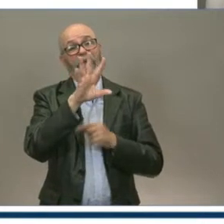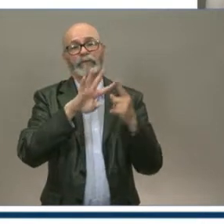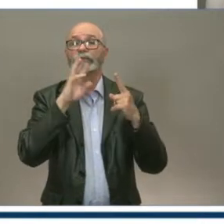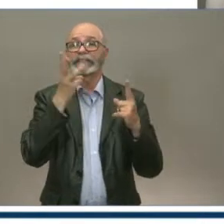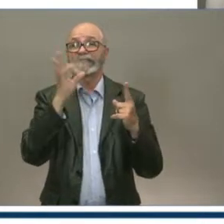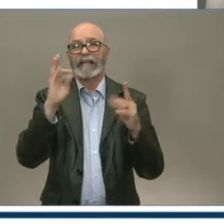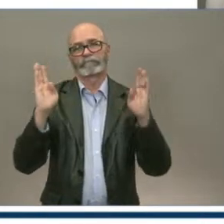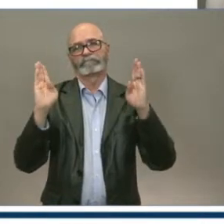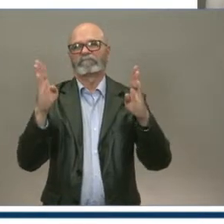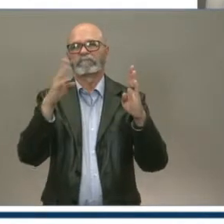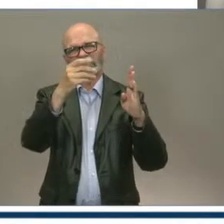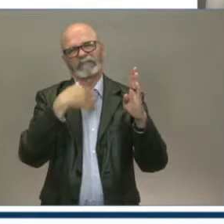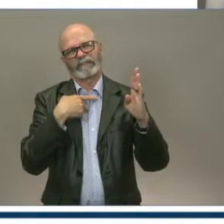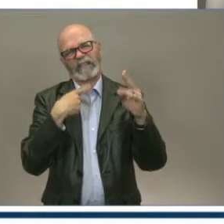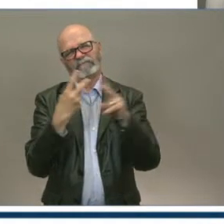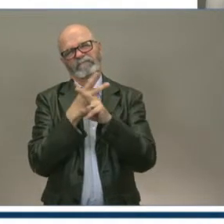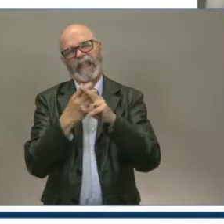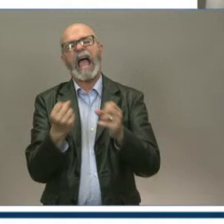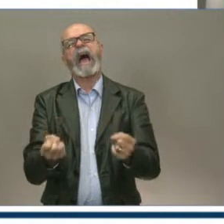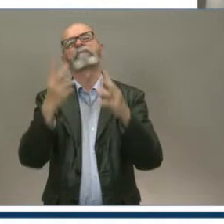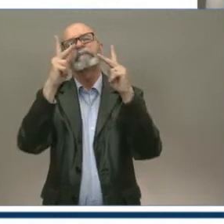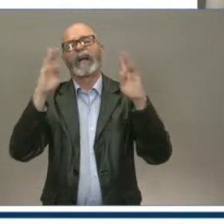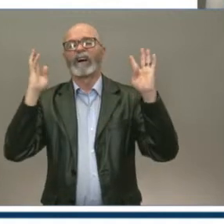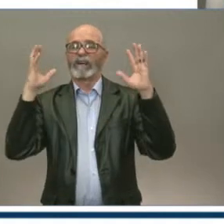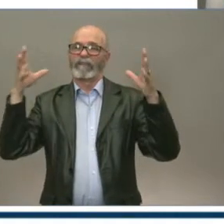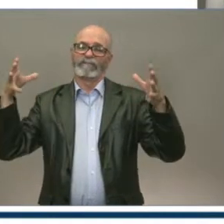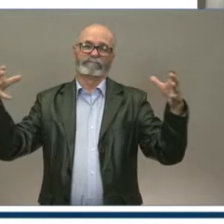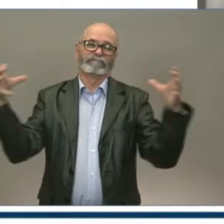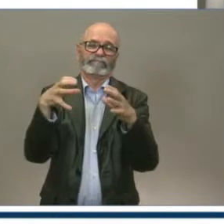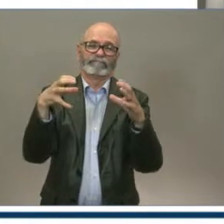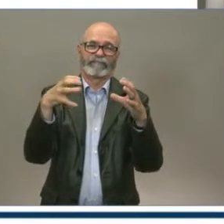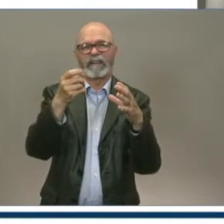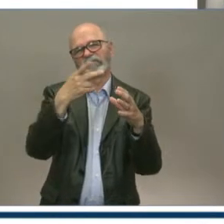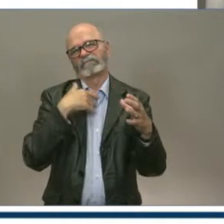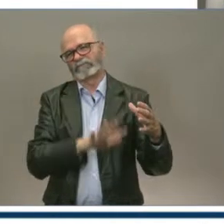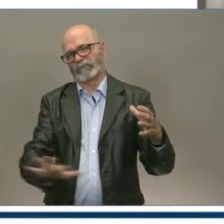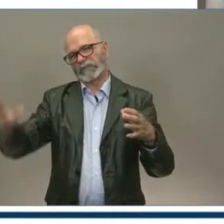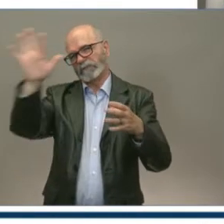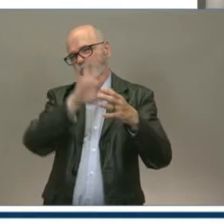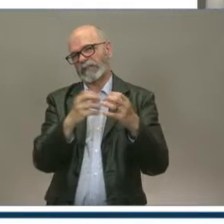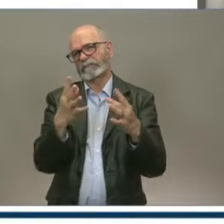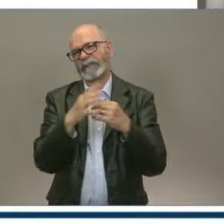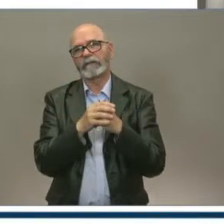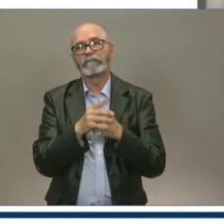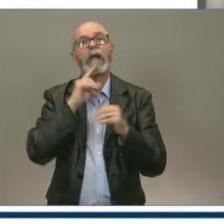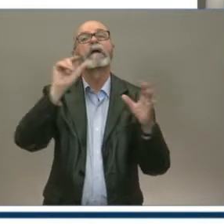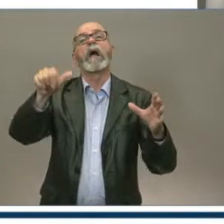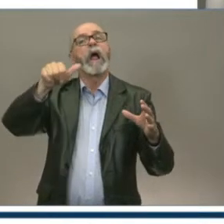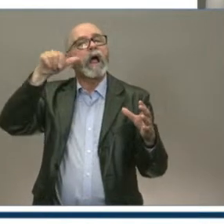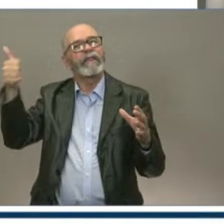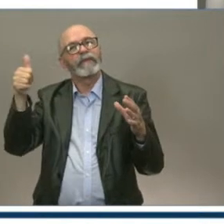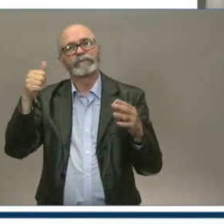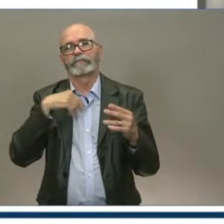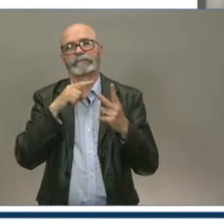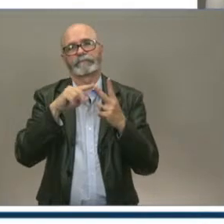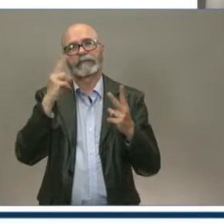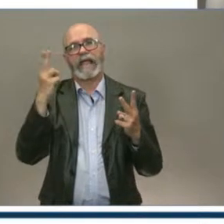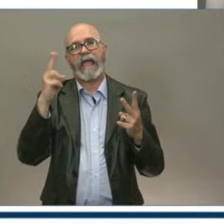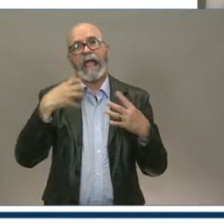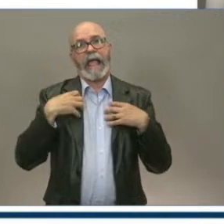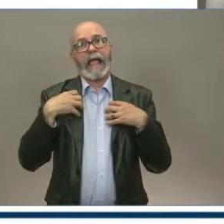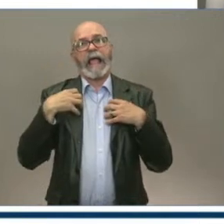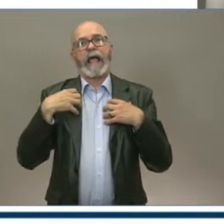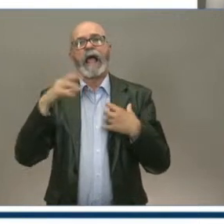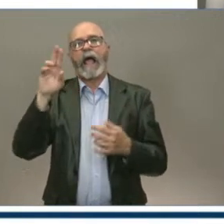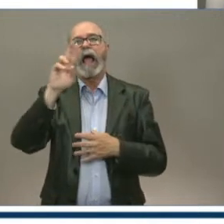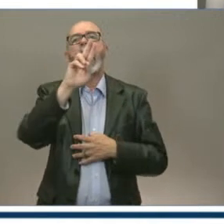being the largest cohort? And then I want to ask you the real question, which is Heather Morrison, your colleague over on the island, has